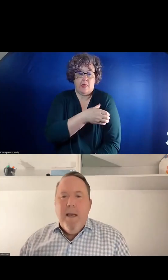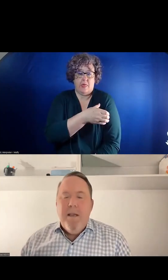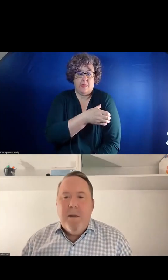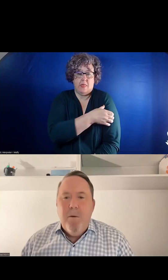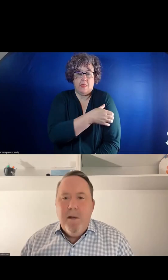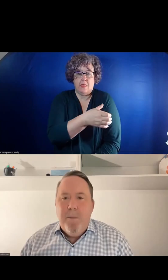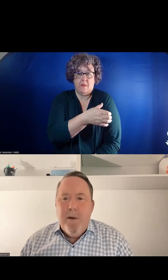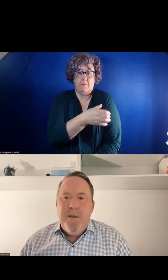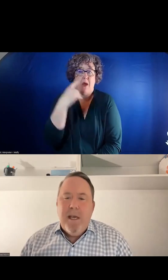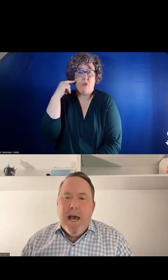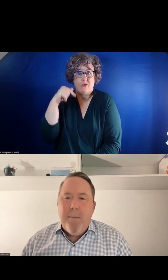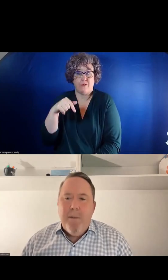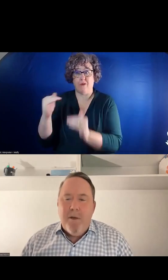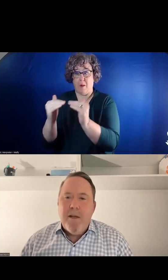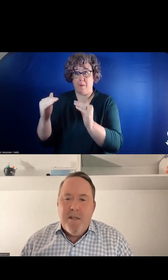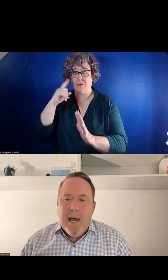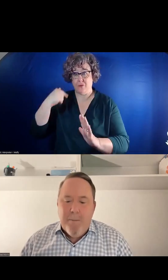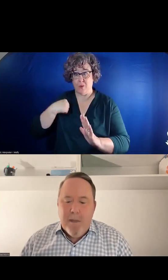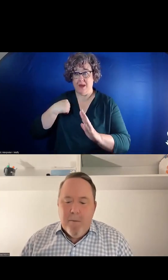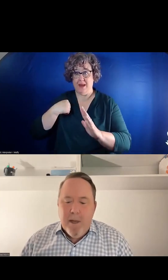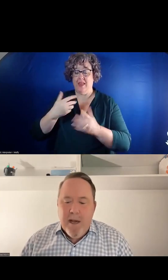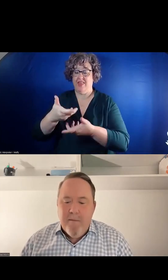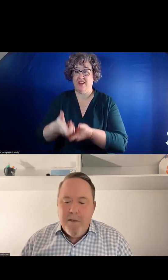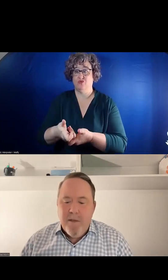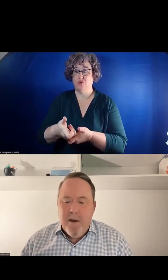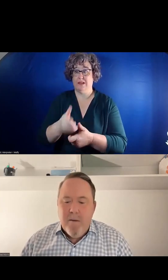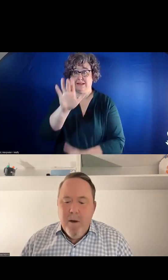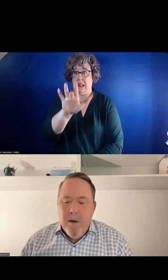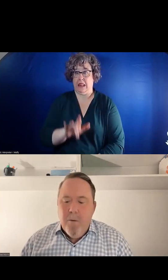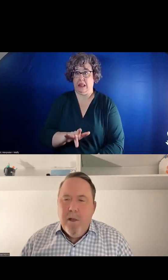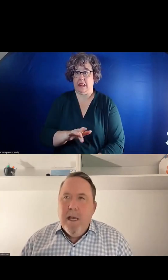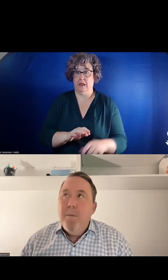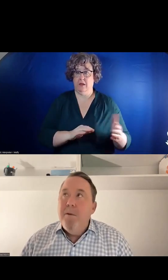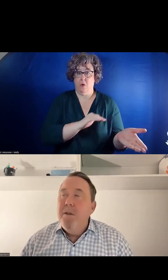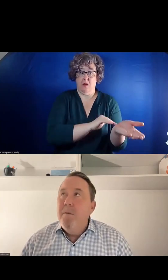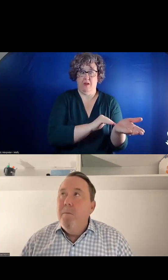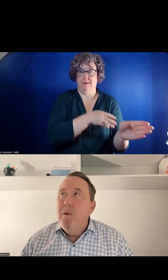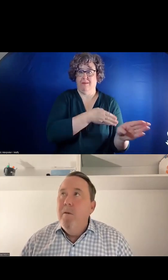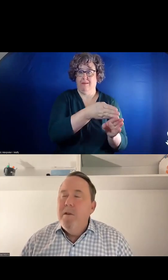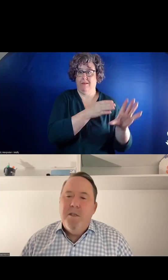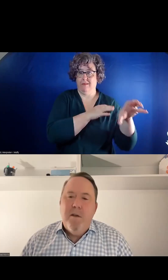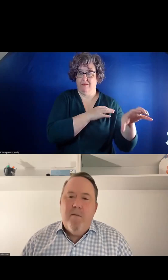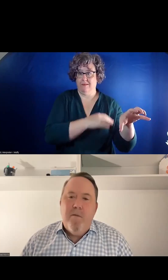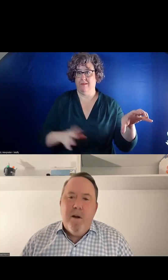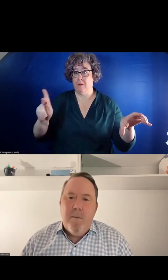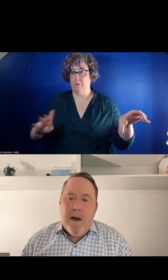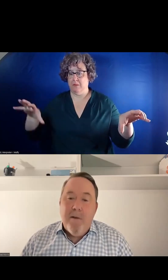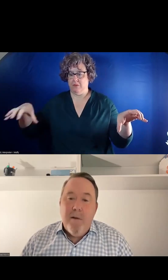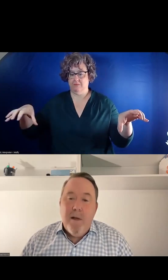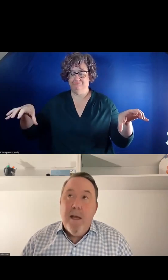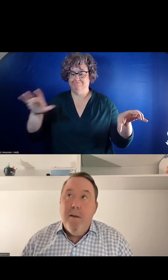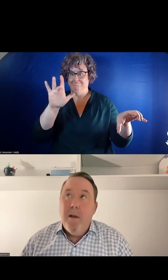me is they really bridge the gap, the trust gap that we have. So they're really able to move a system